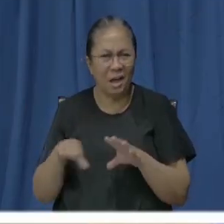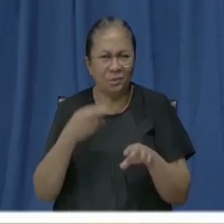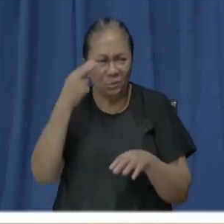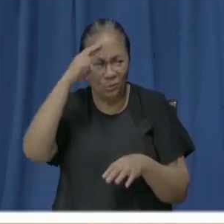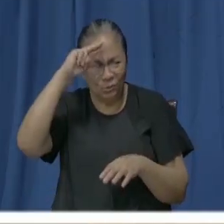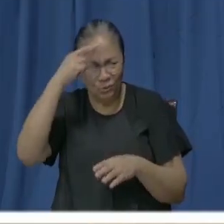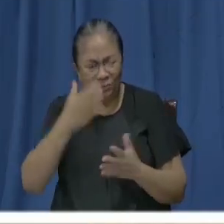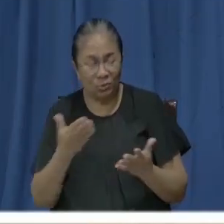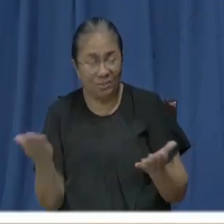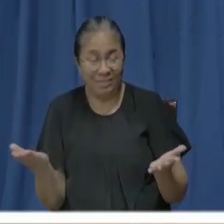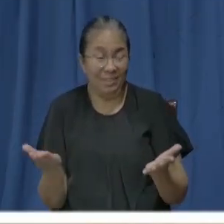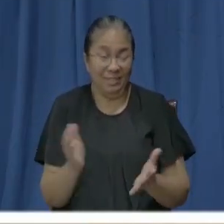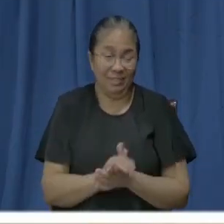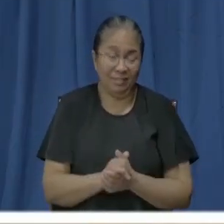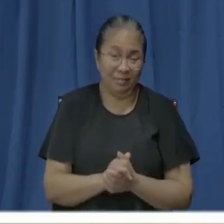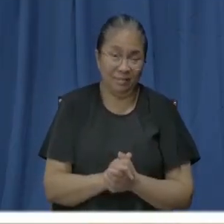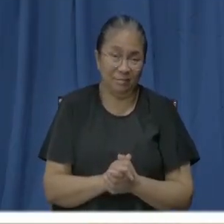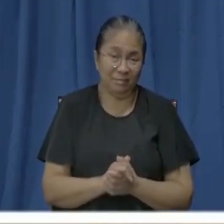that matter,